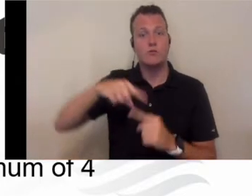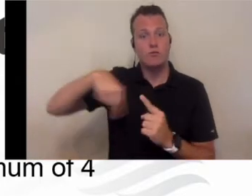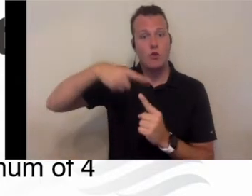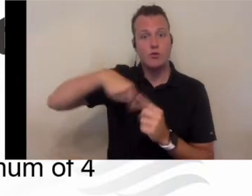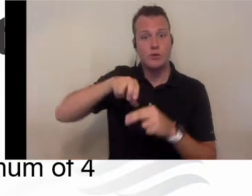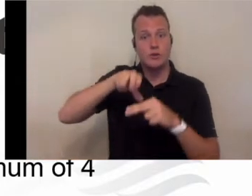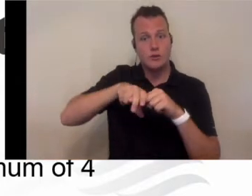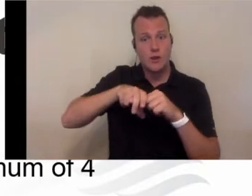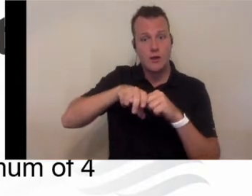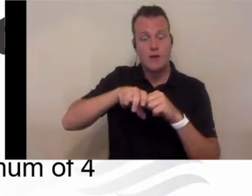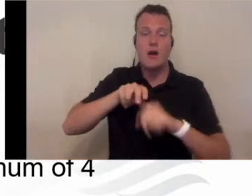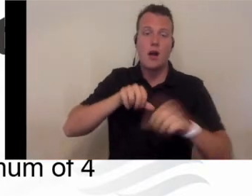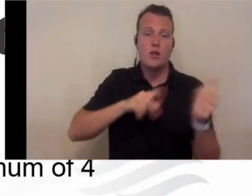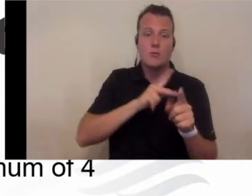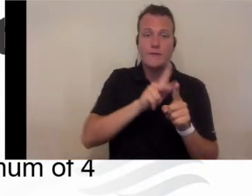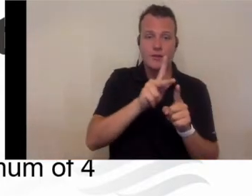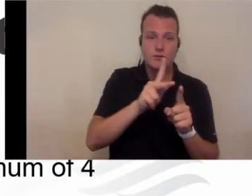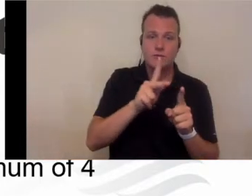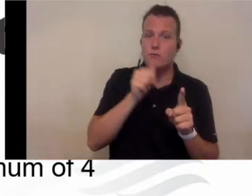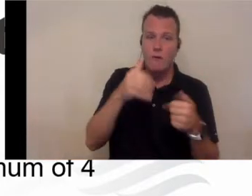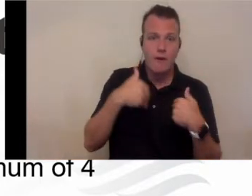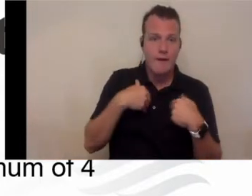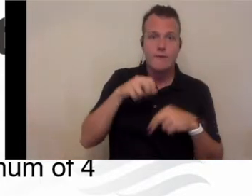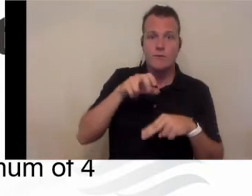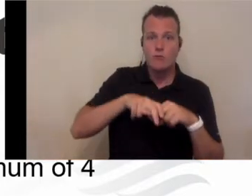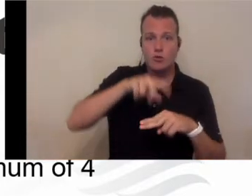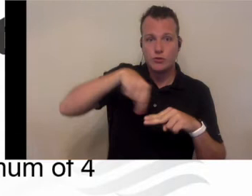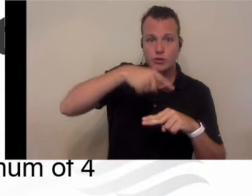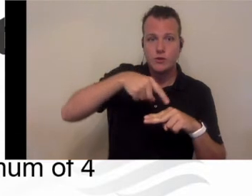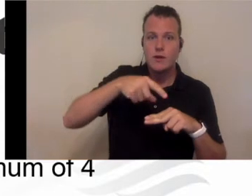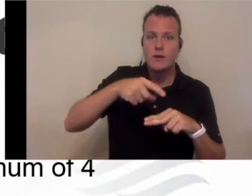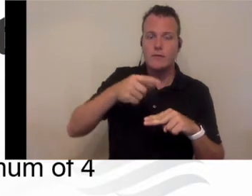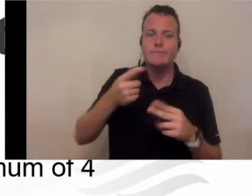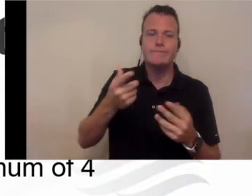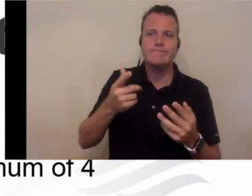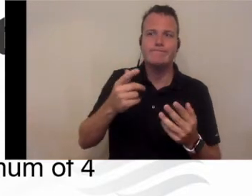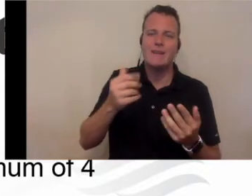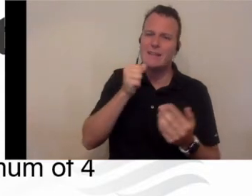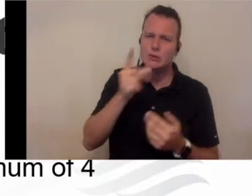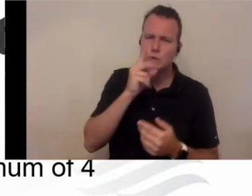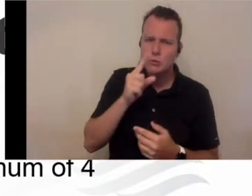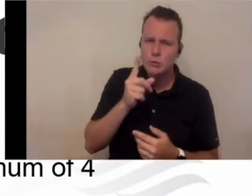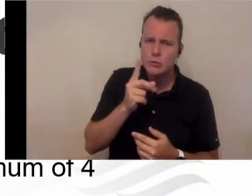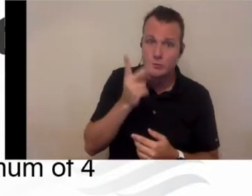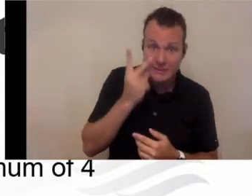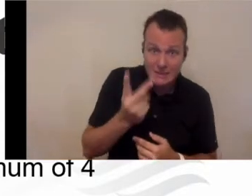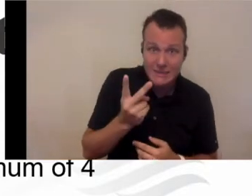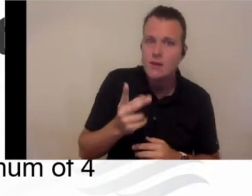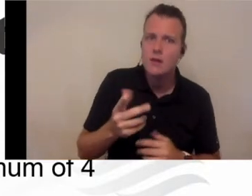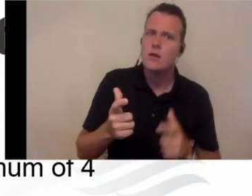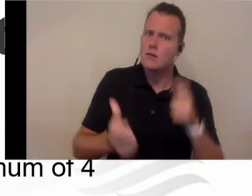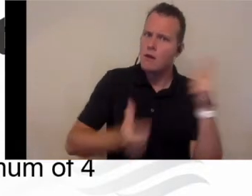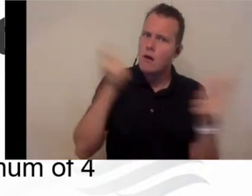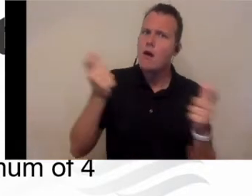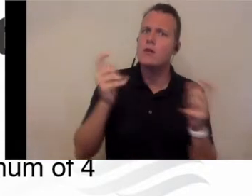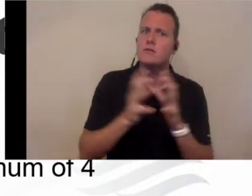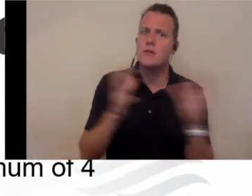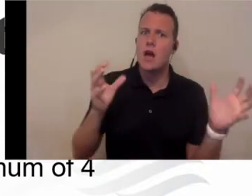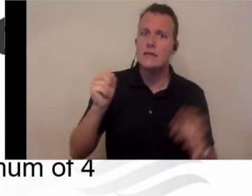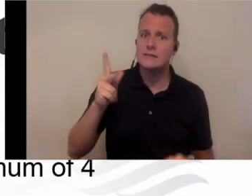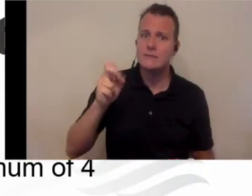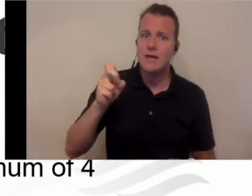Rotary Chair. And I don't know if you've ever seen one, but they're large. They take up a lot of space, and they also